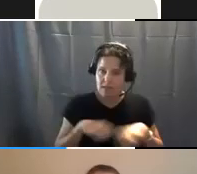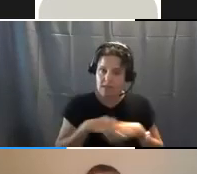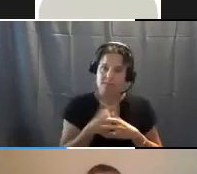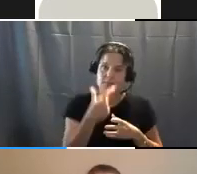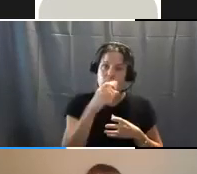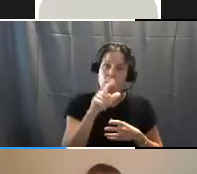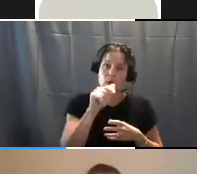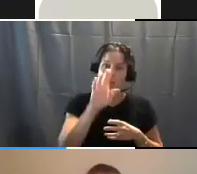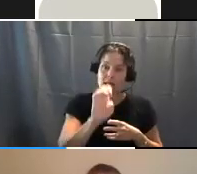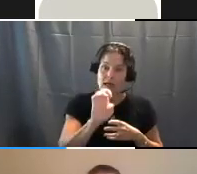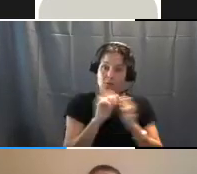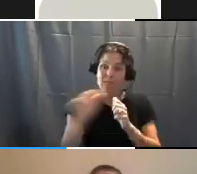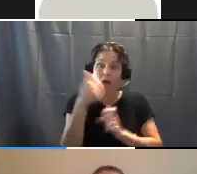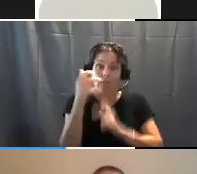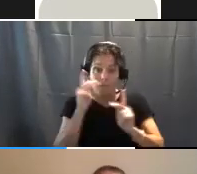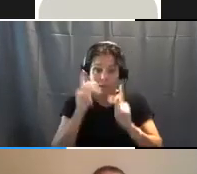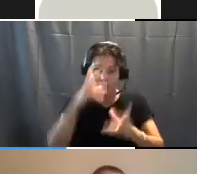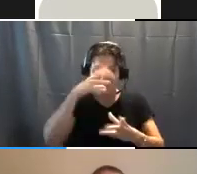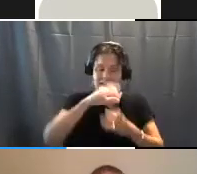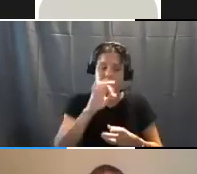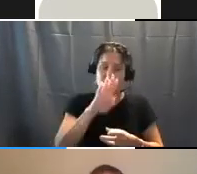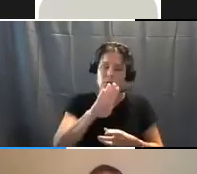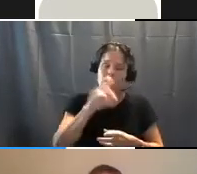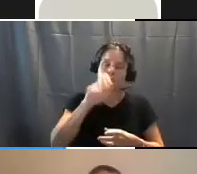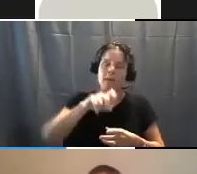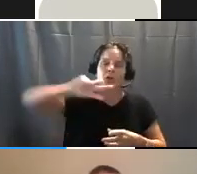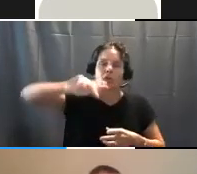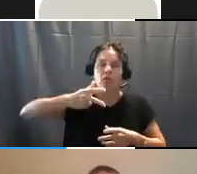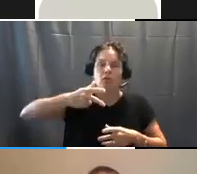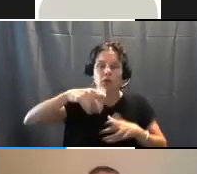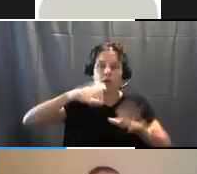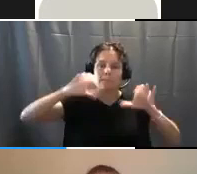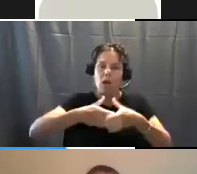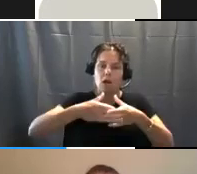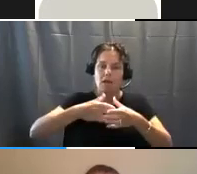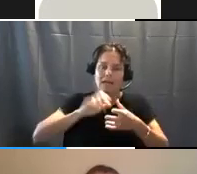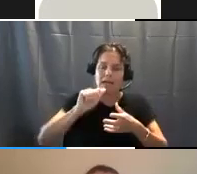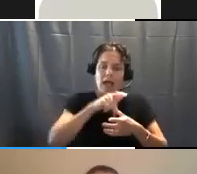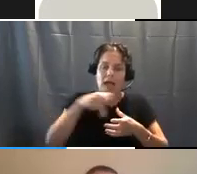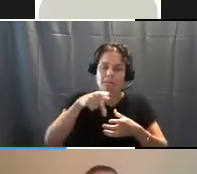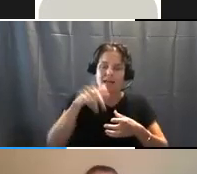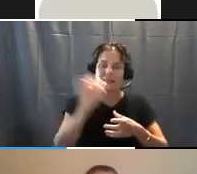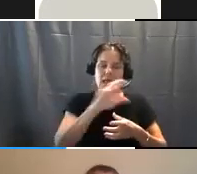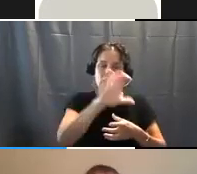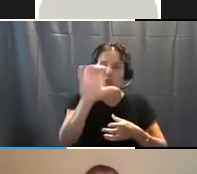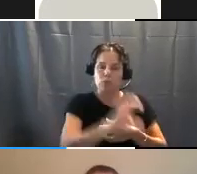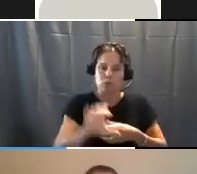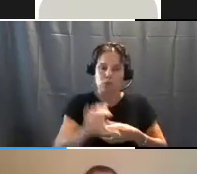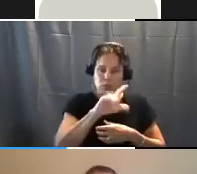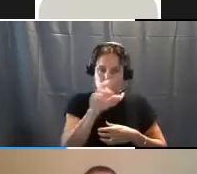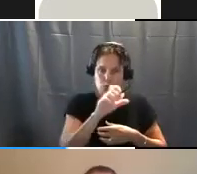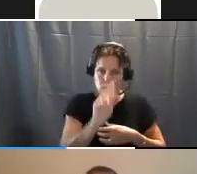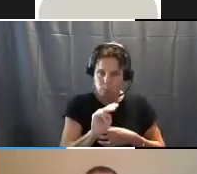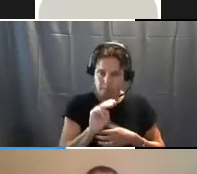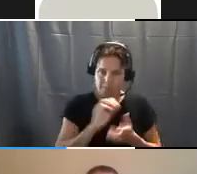with others on Facebook, you have to use a third-party application such as Zoom. On your Zoom account, make sure